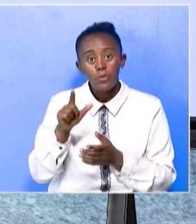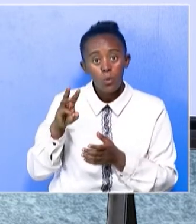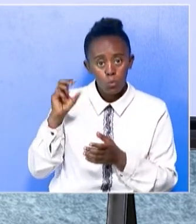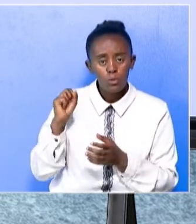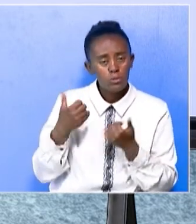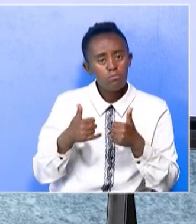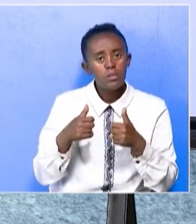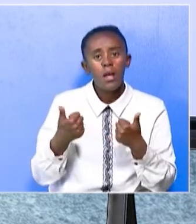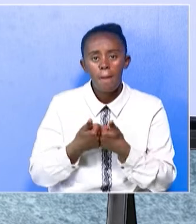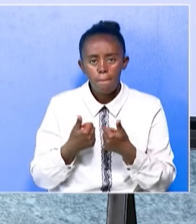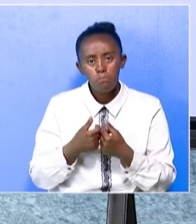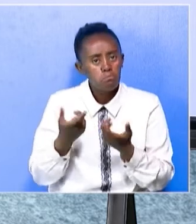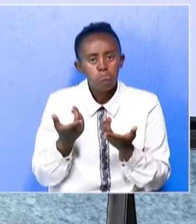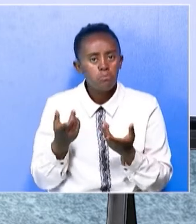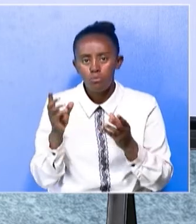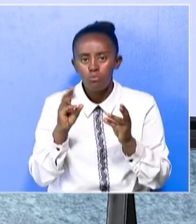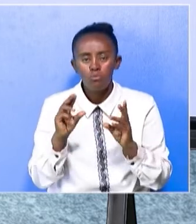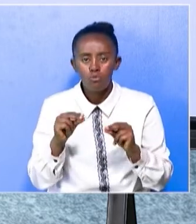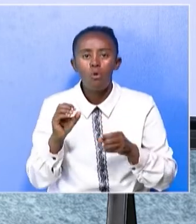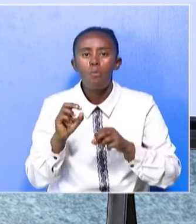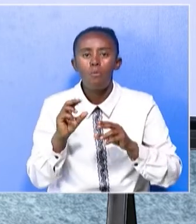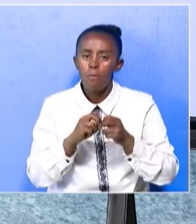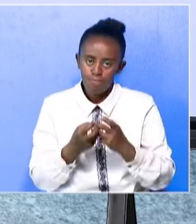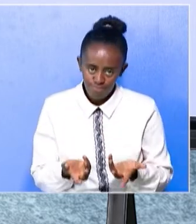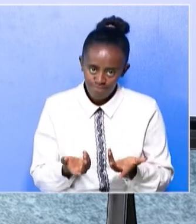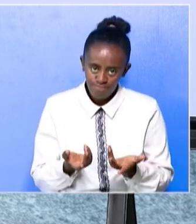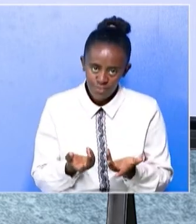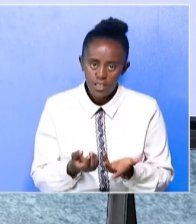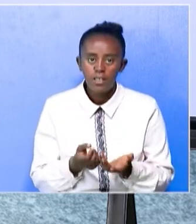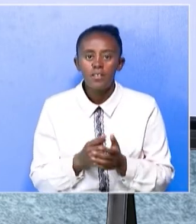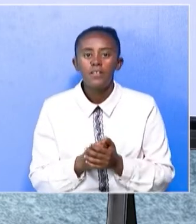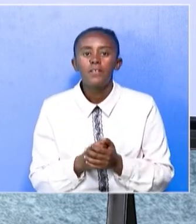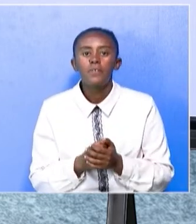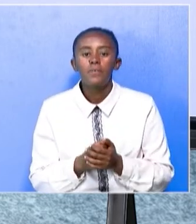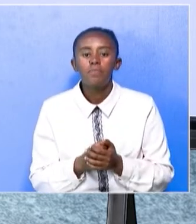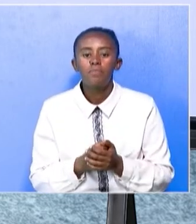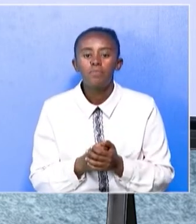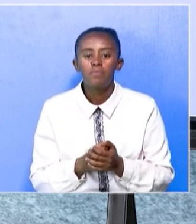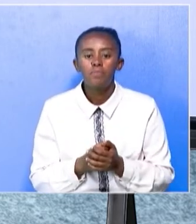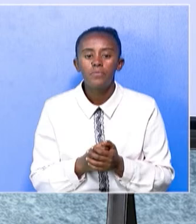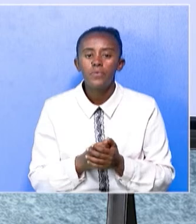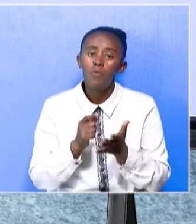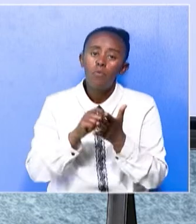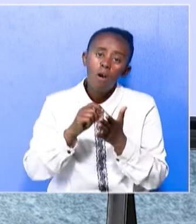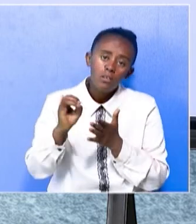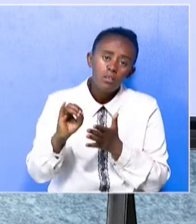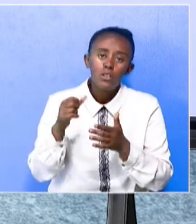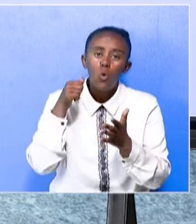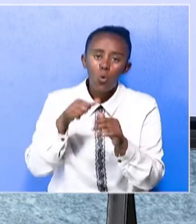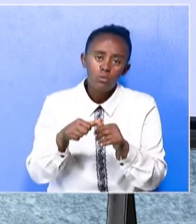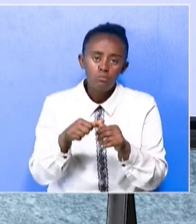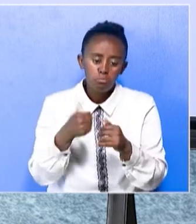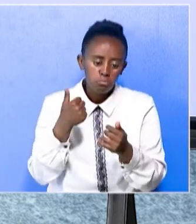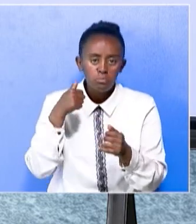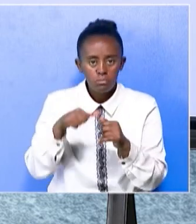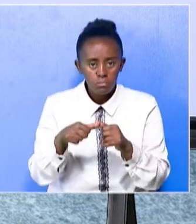also possible. Doesn't matter, right? Yeah. He was writing a letter. Yeah. He's writing the note.